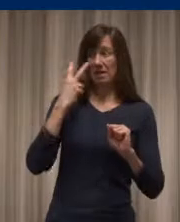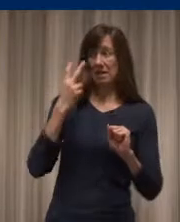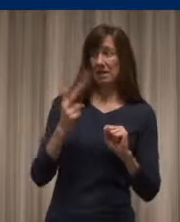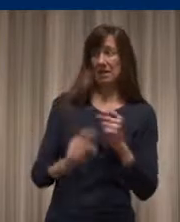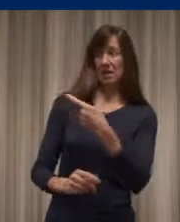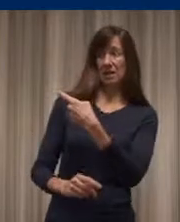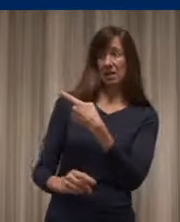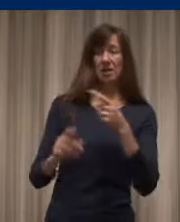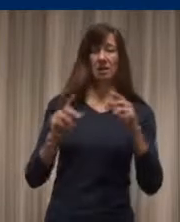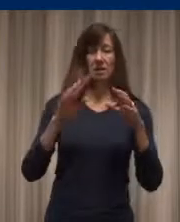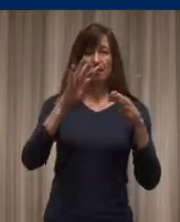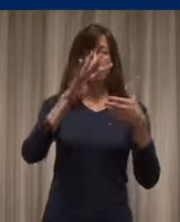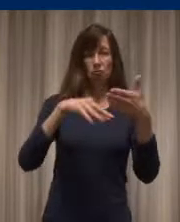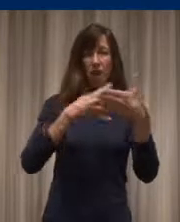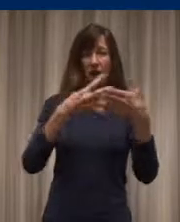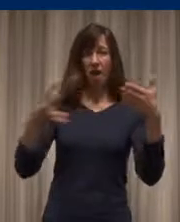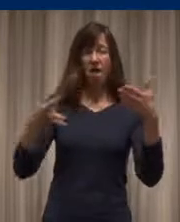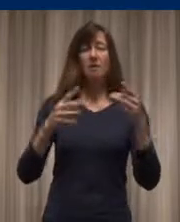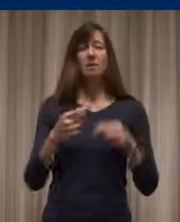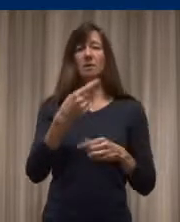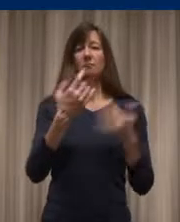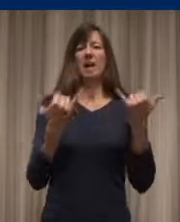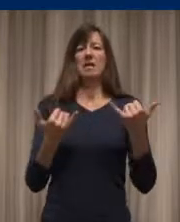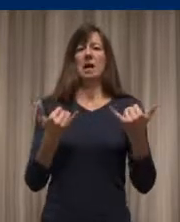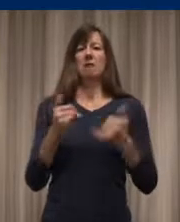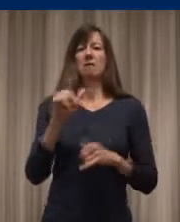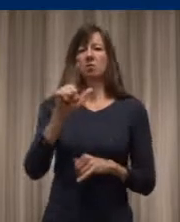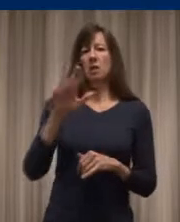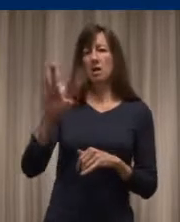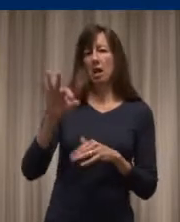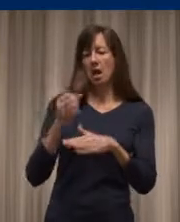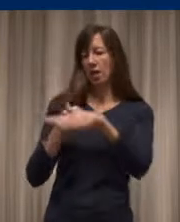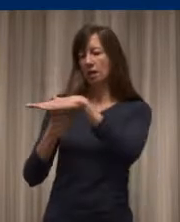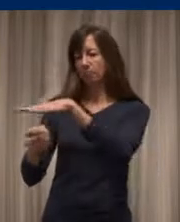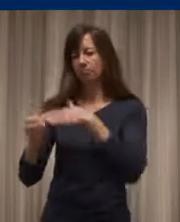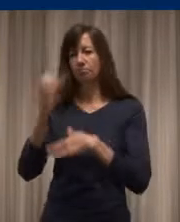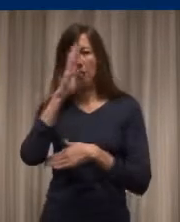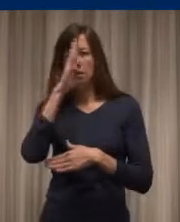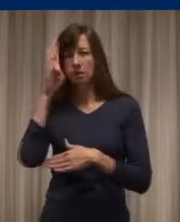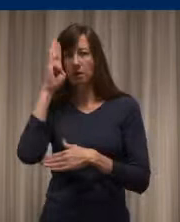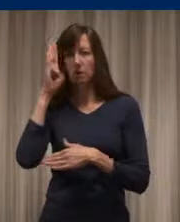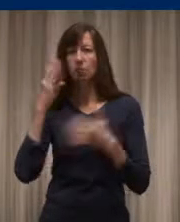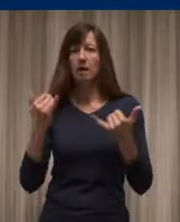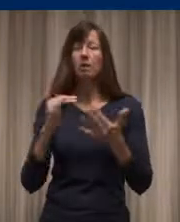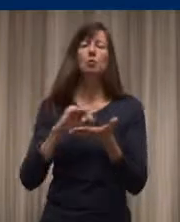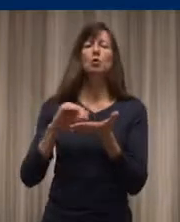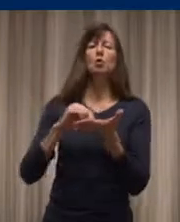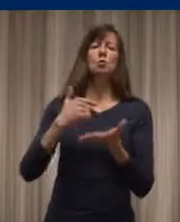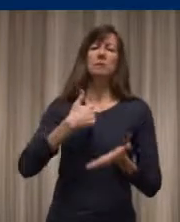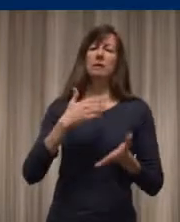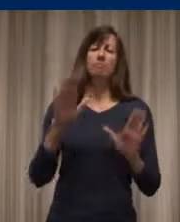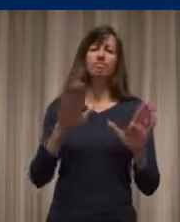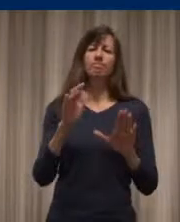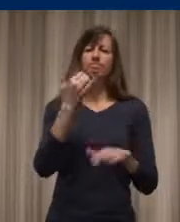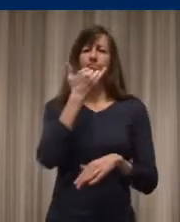are currently at 29 hospitalized right now in the, we were at